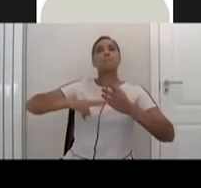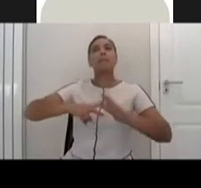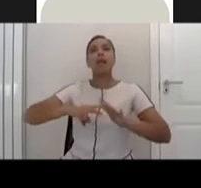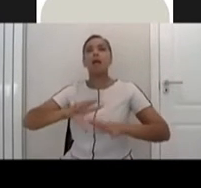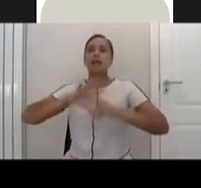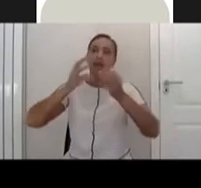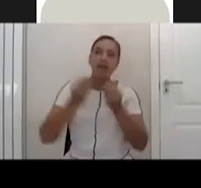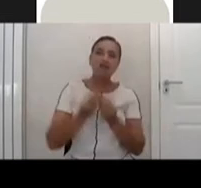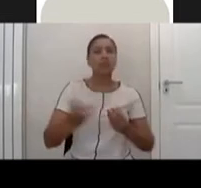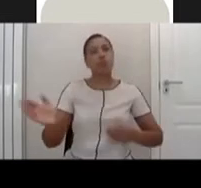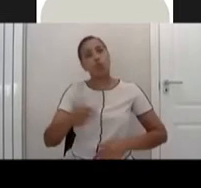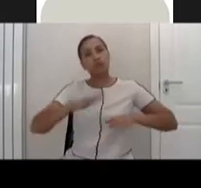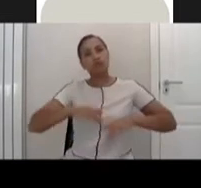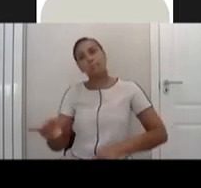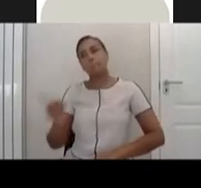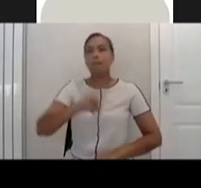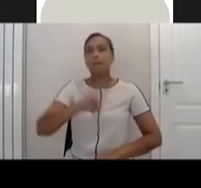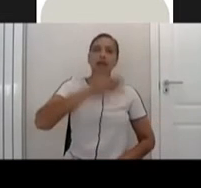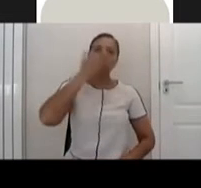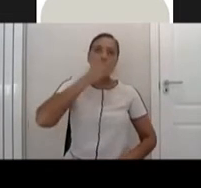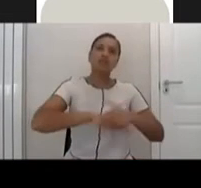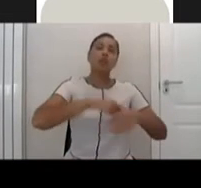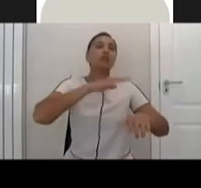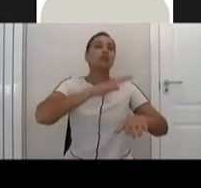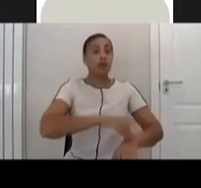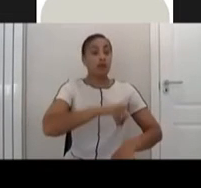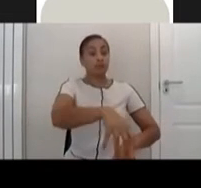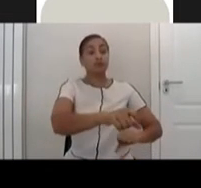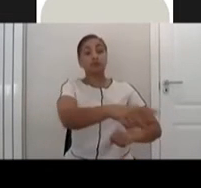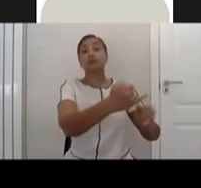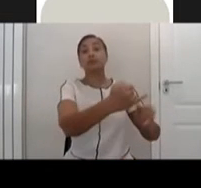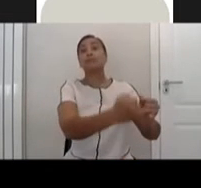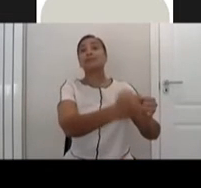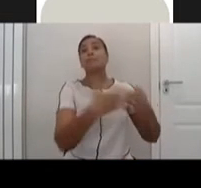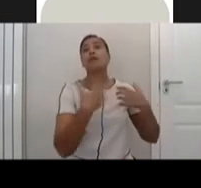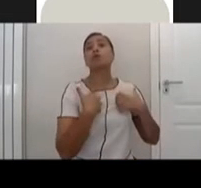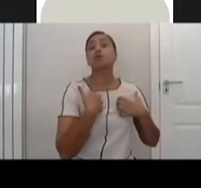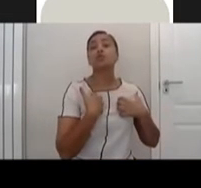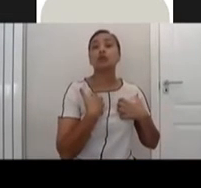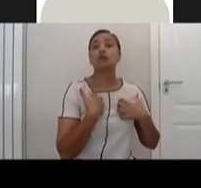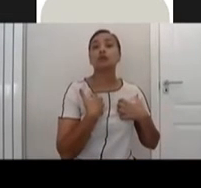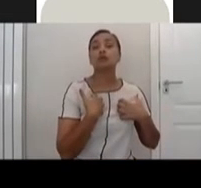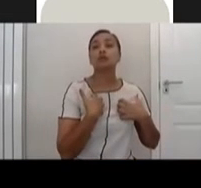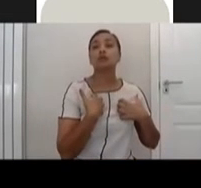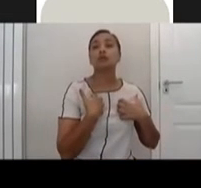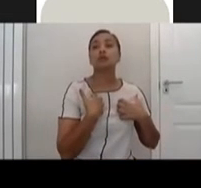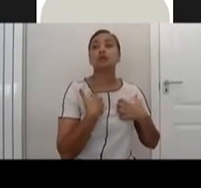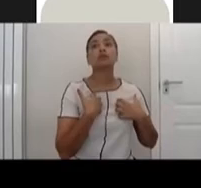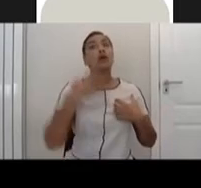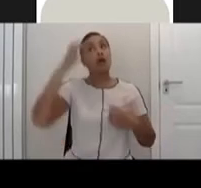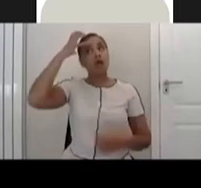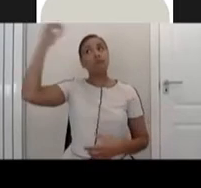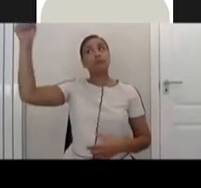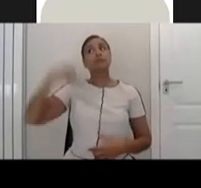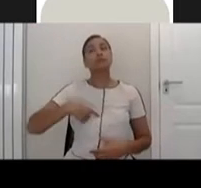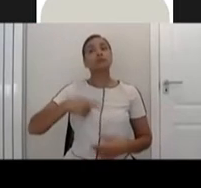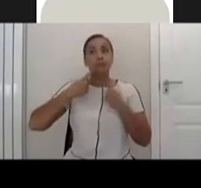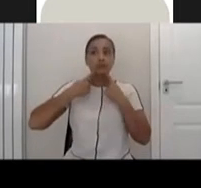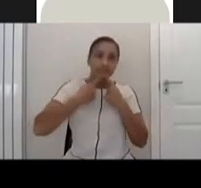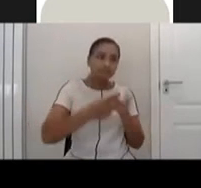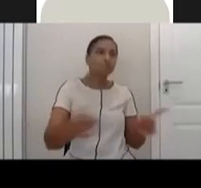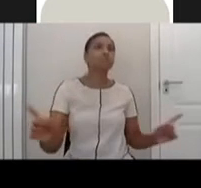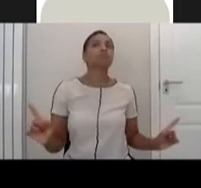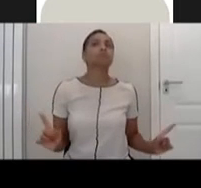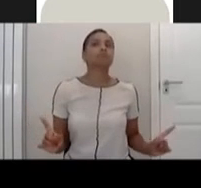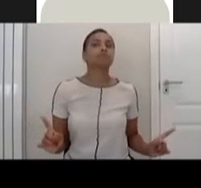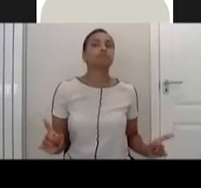all children back to school full-time in September, which is the government guidance at the moment.